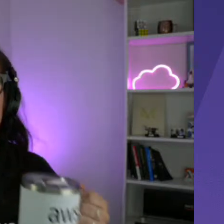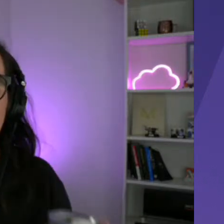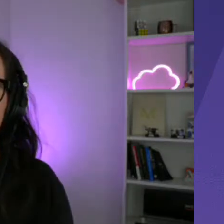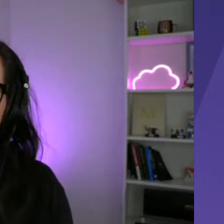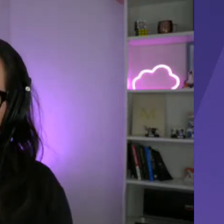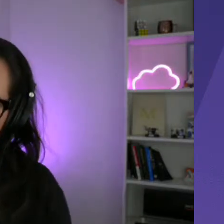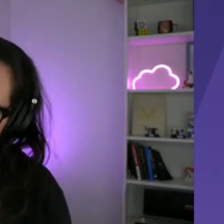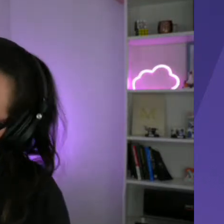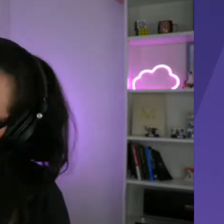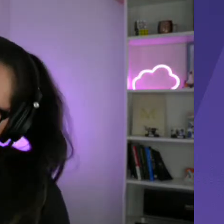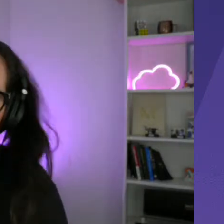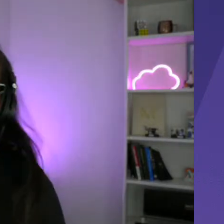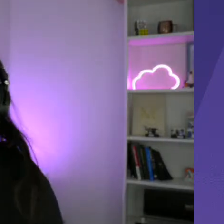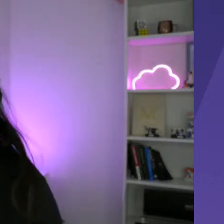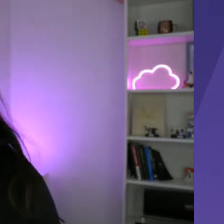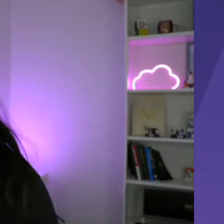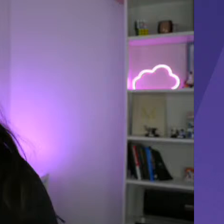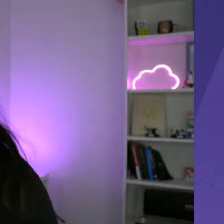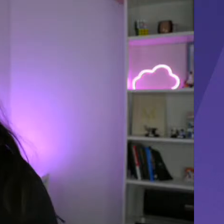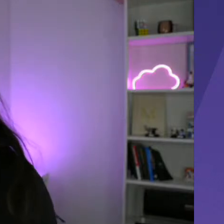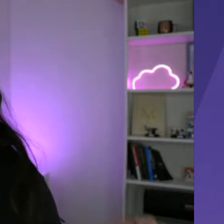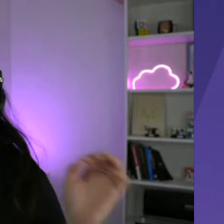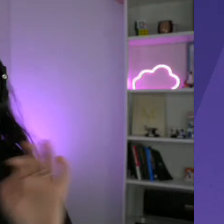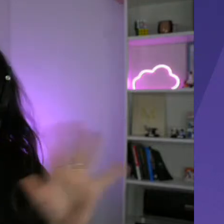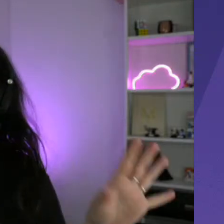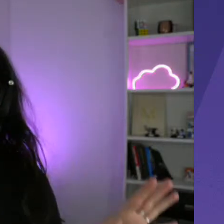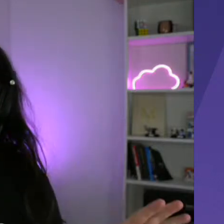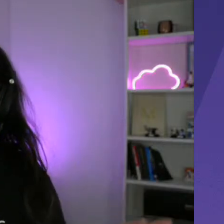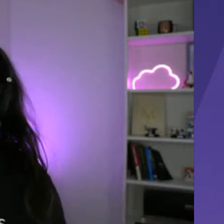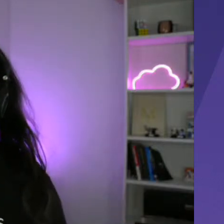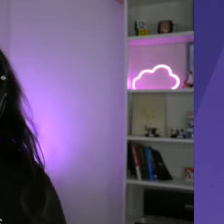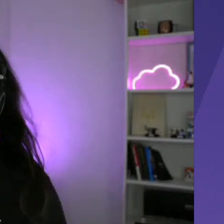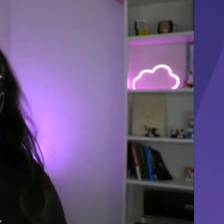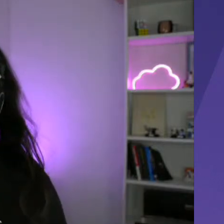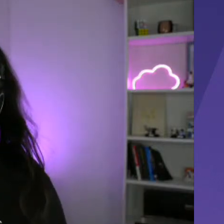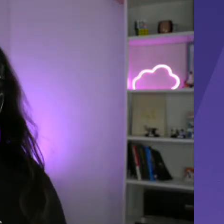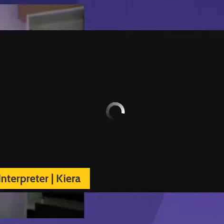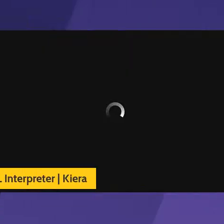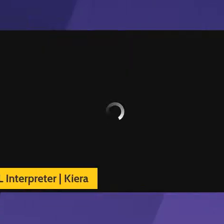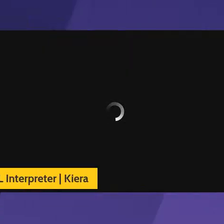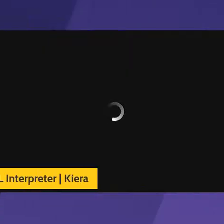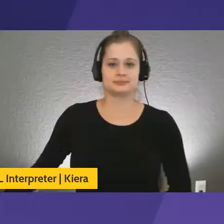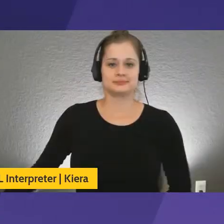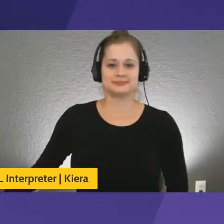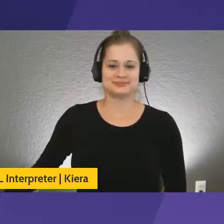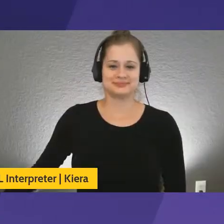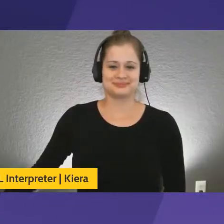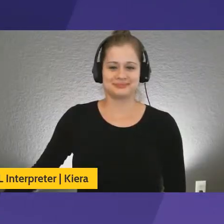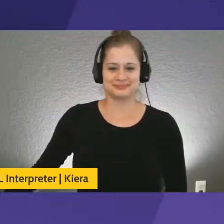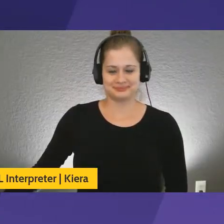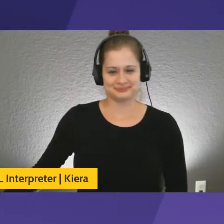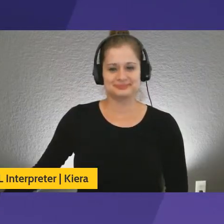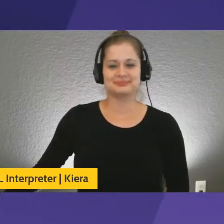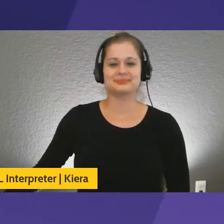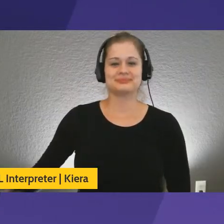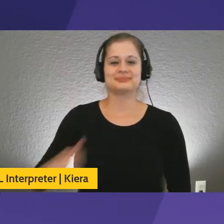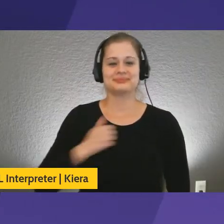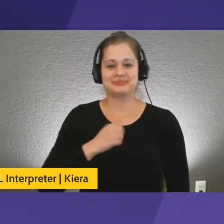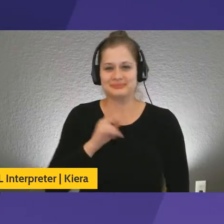little tea because we have 3 talks now in a row. And I forgot to add Kira to the chat. Sorry,